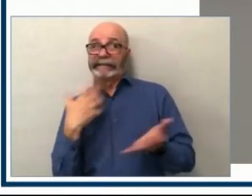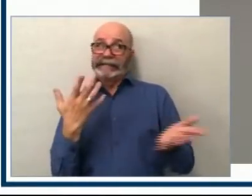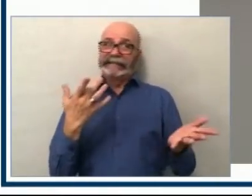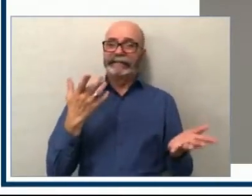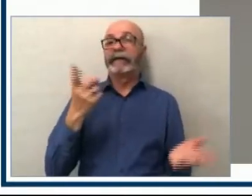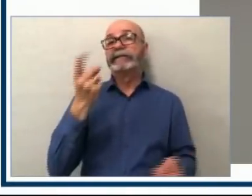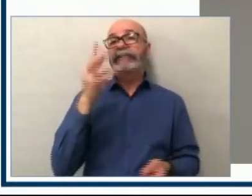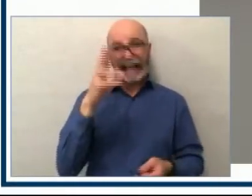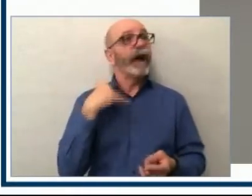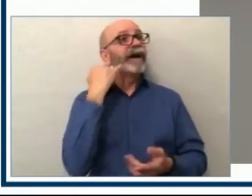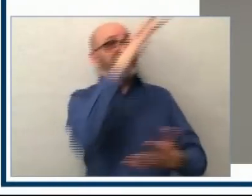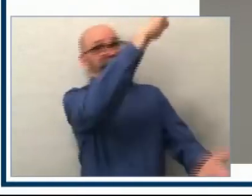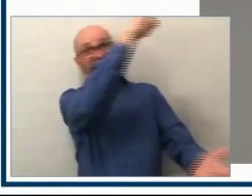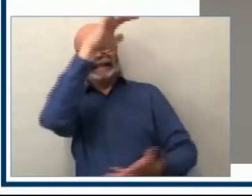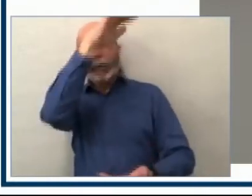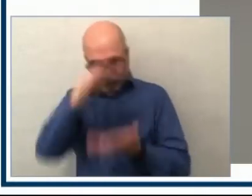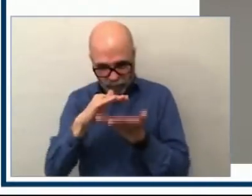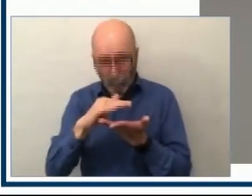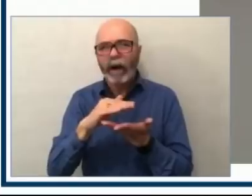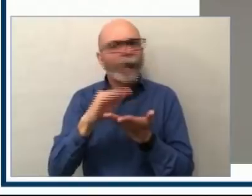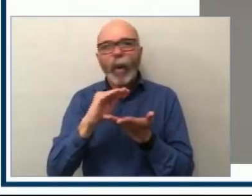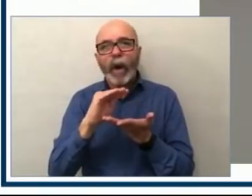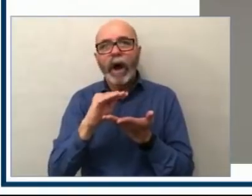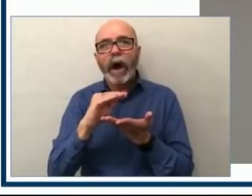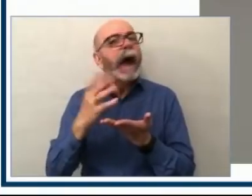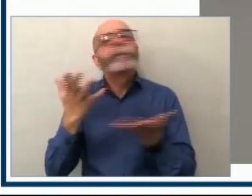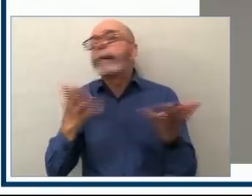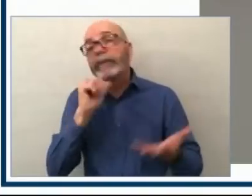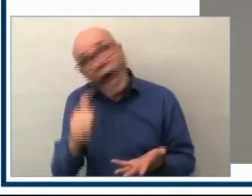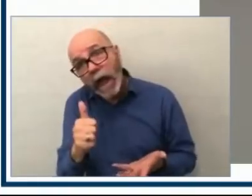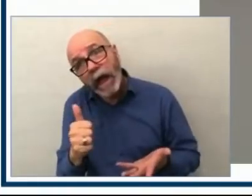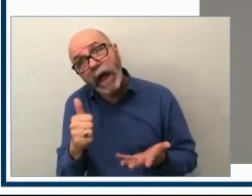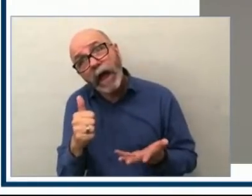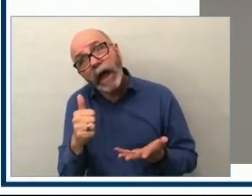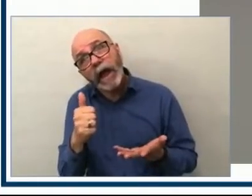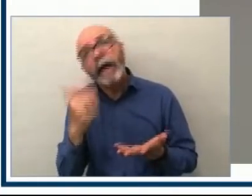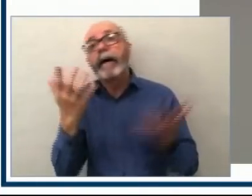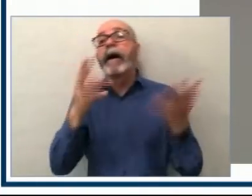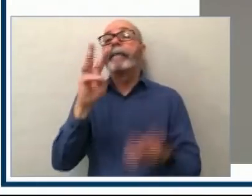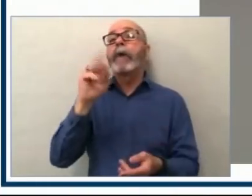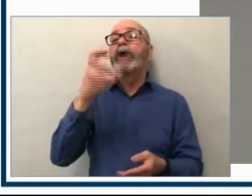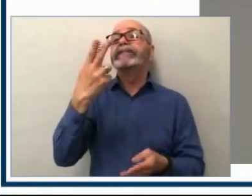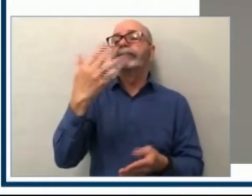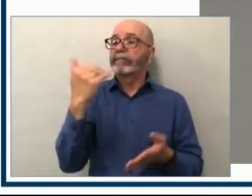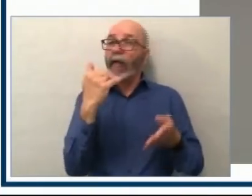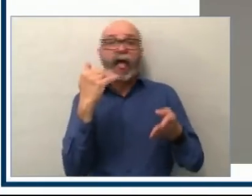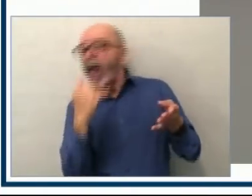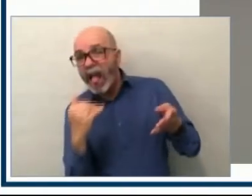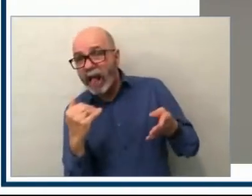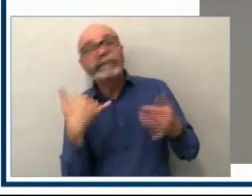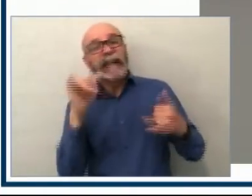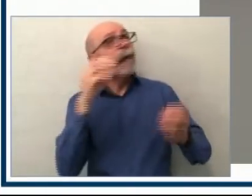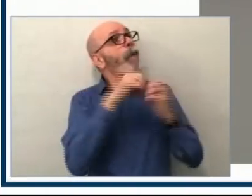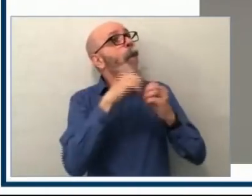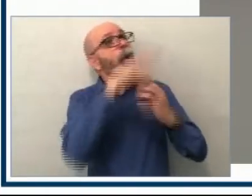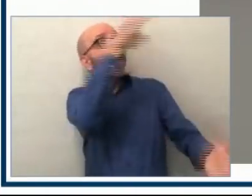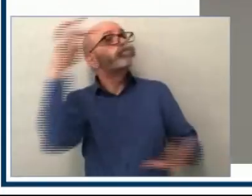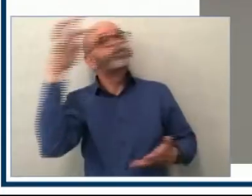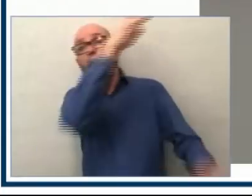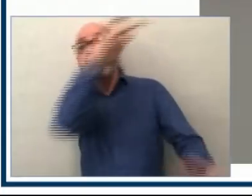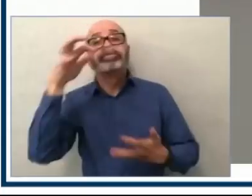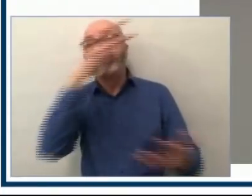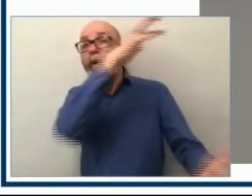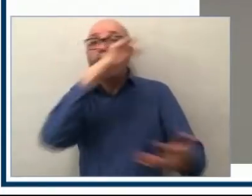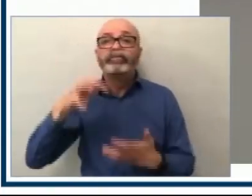March Moderna vaccine, which then means if that comes out to be true, then we may not have to turn to using the Pfizer vaccine, which is much